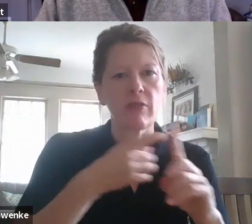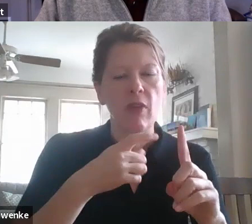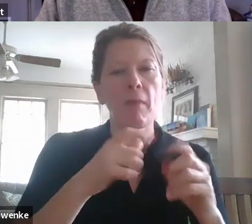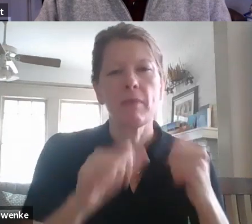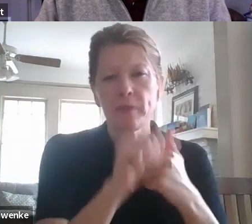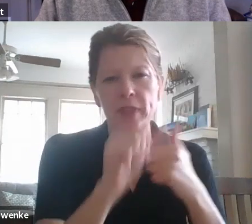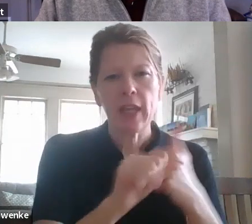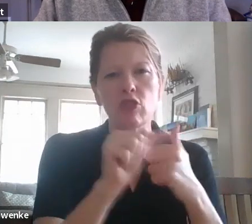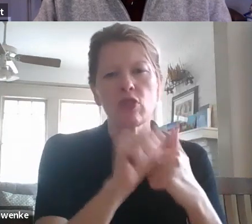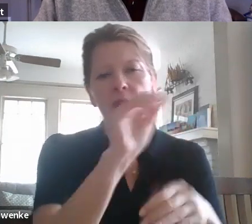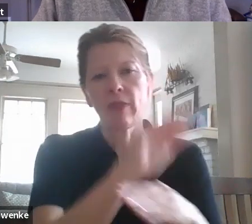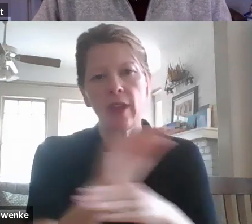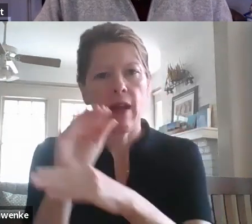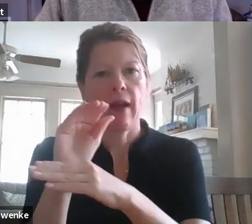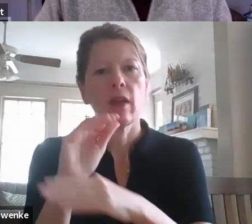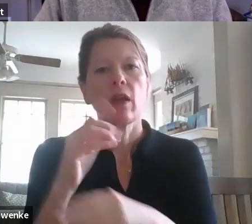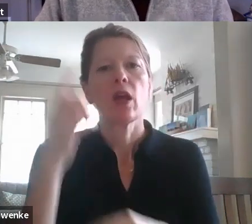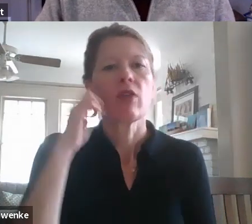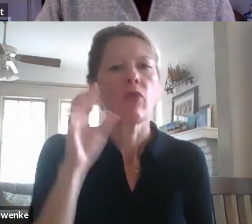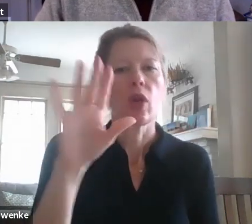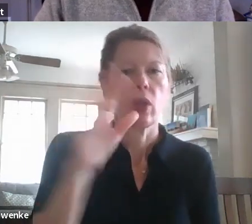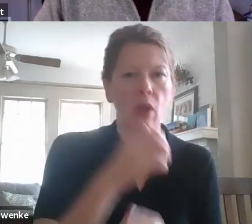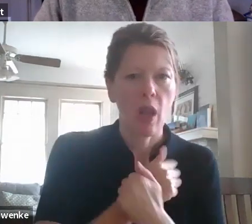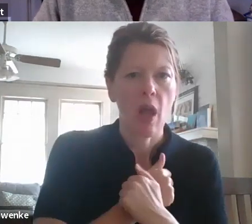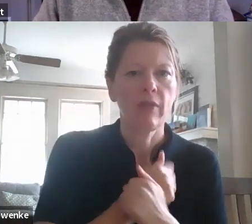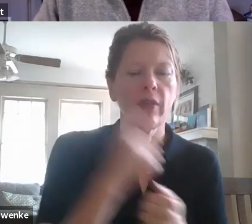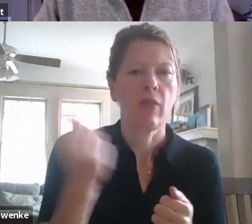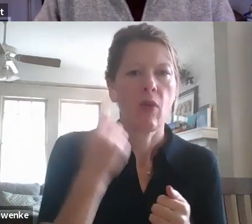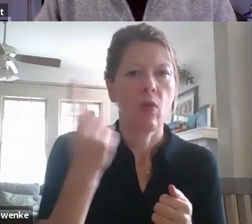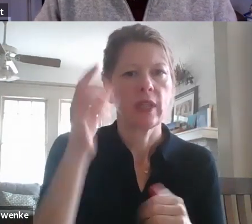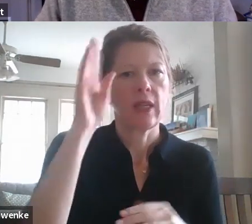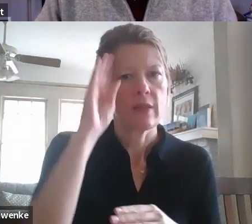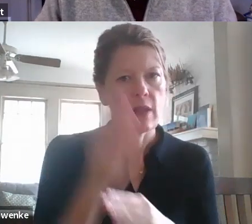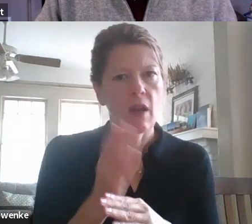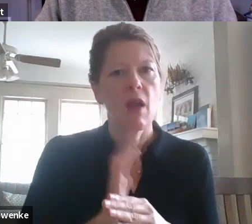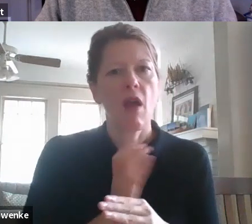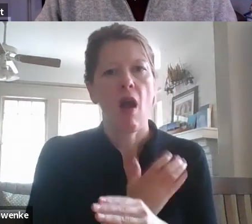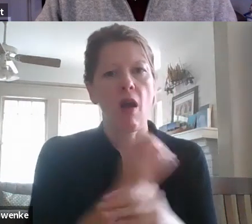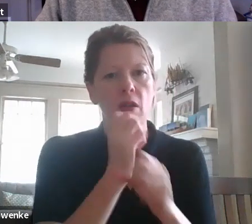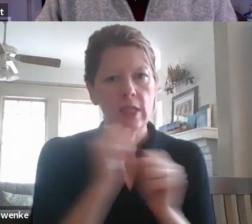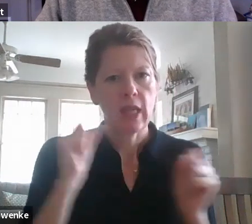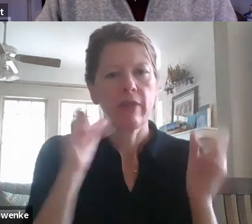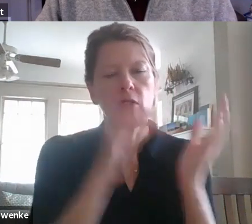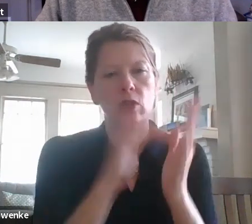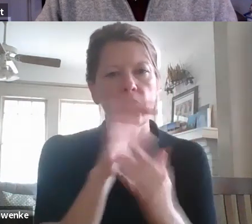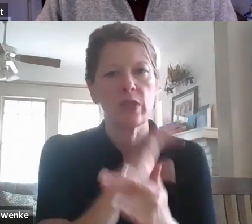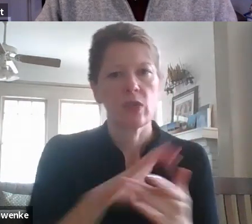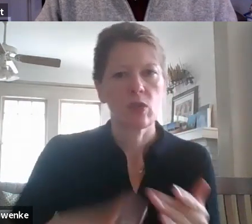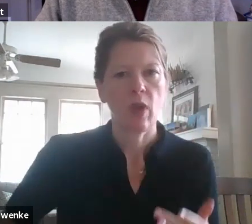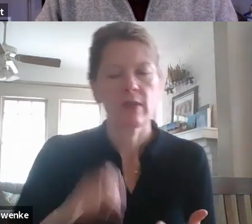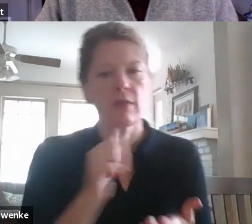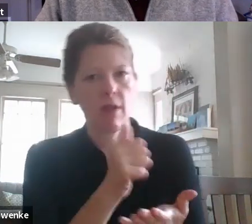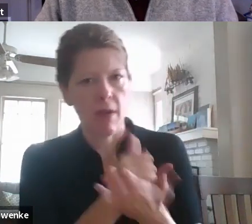dangers of this night. For the love of your only Son, our Savior, Jesus Christ. Amen.